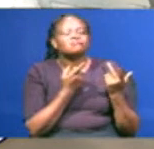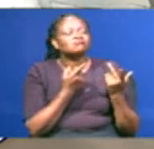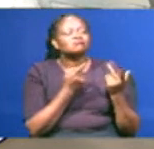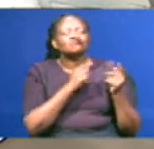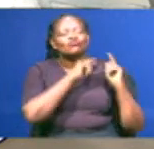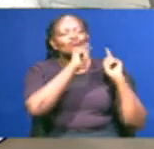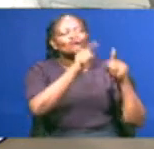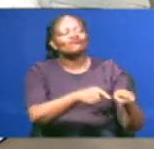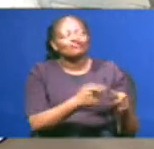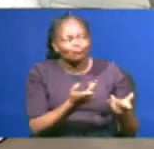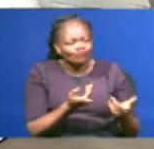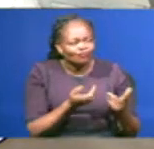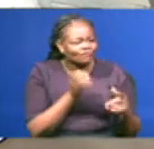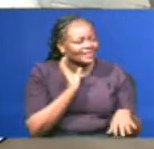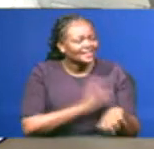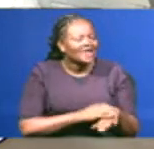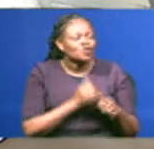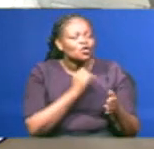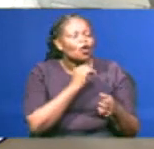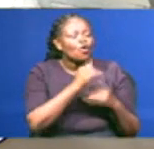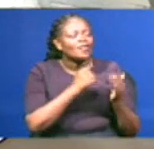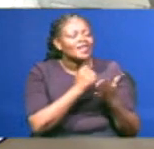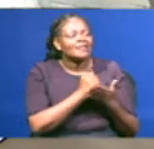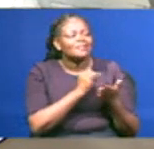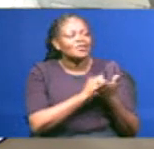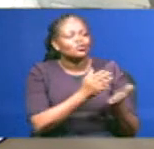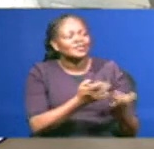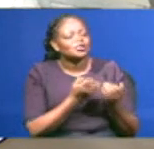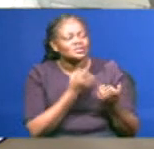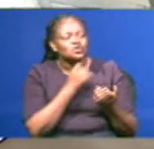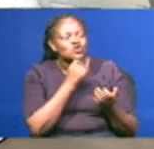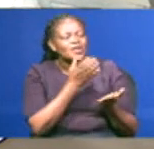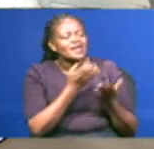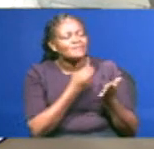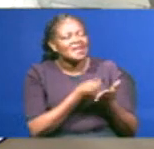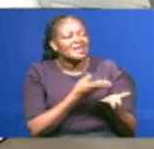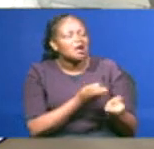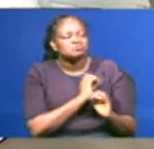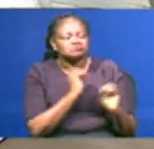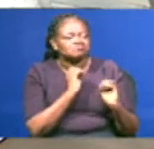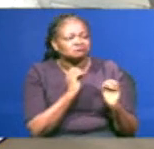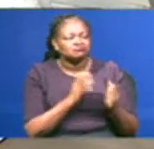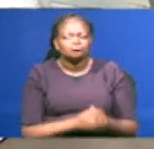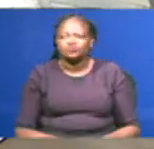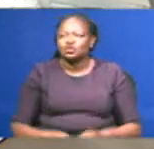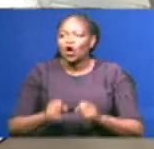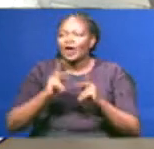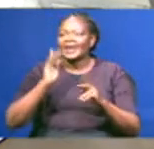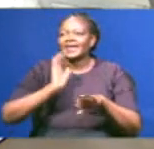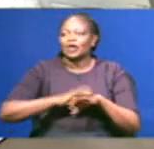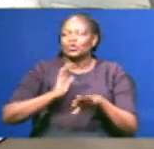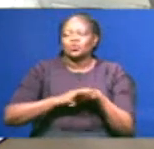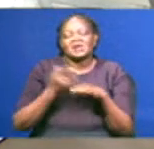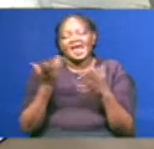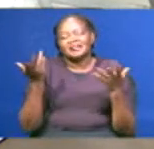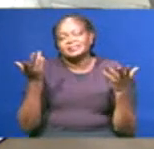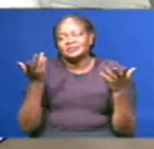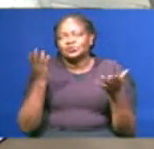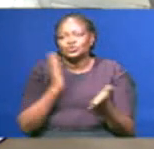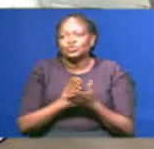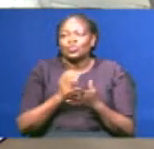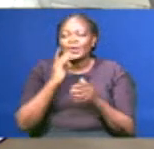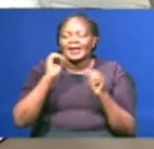get all the help you need. You don't need money right now. True. All right, that's good. And overall, I think we'll agree that